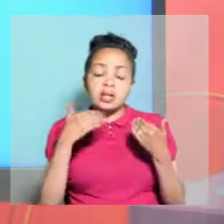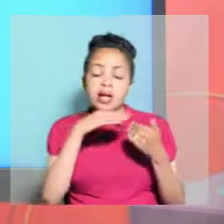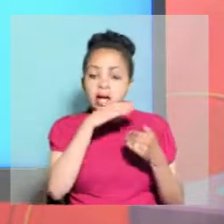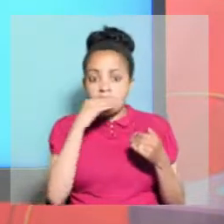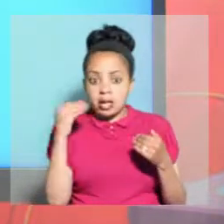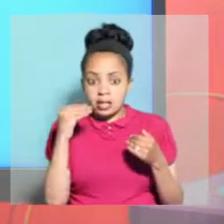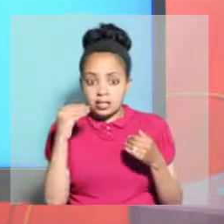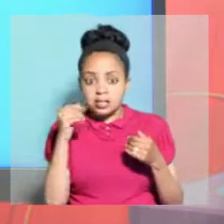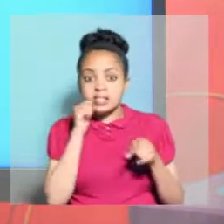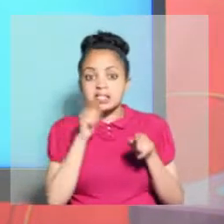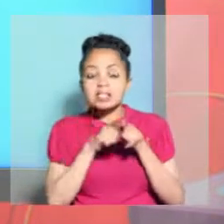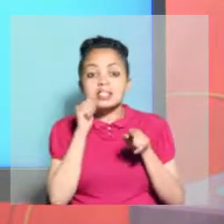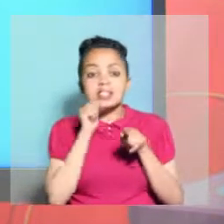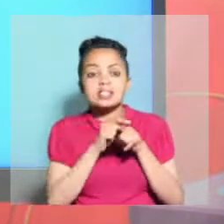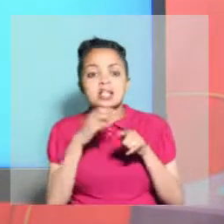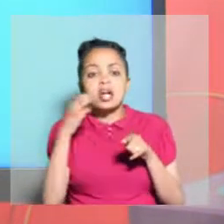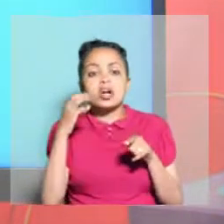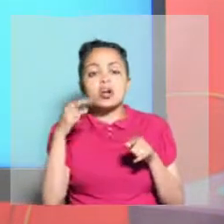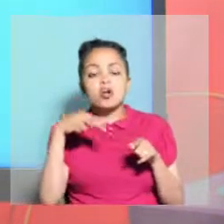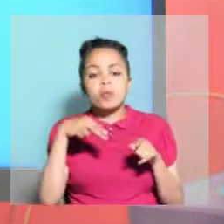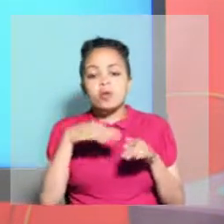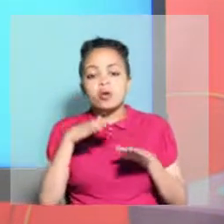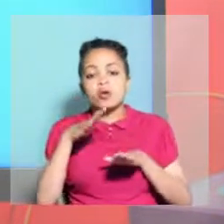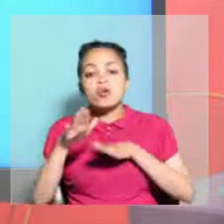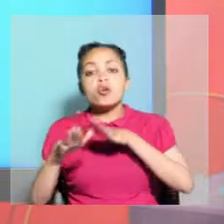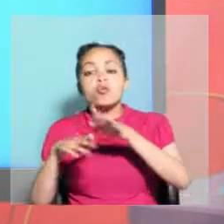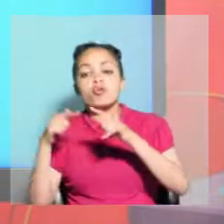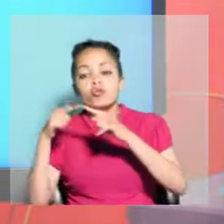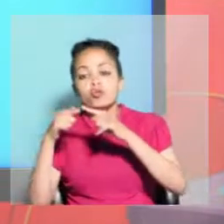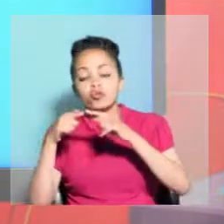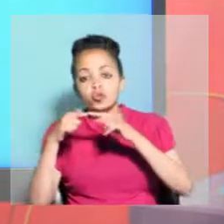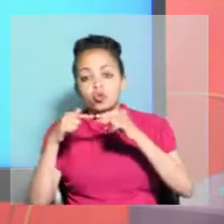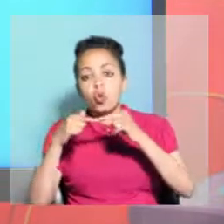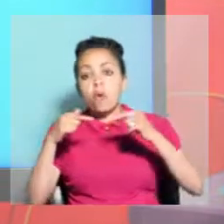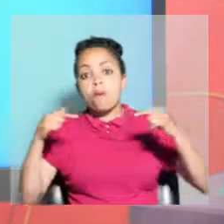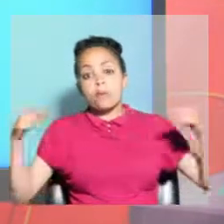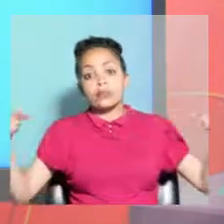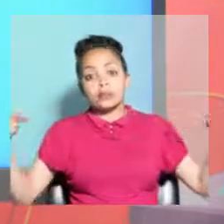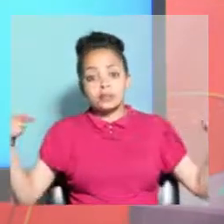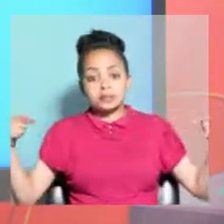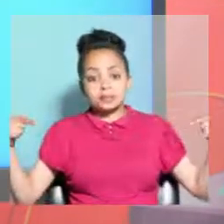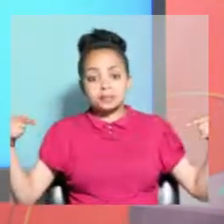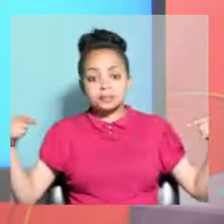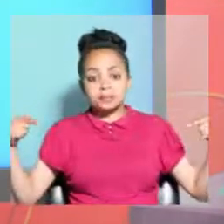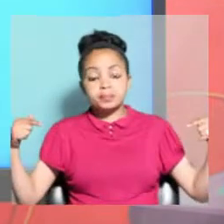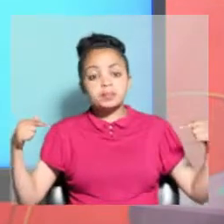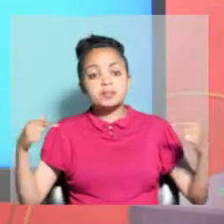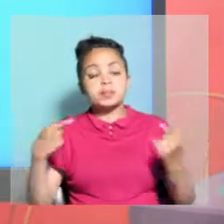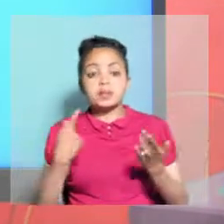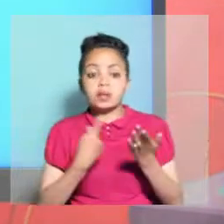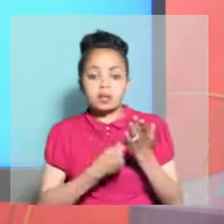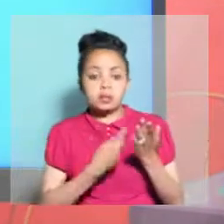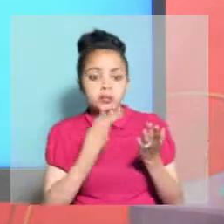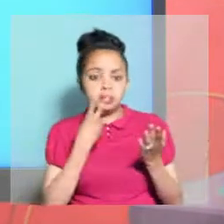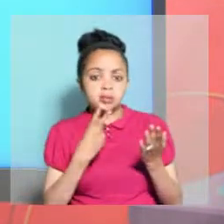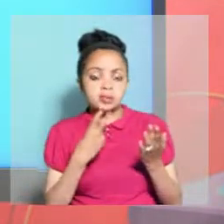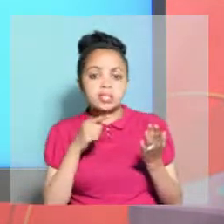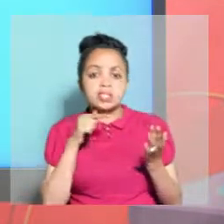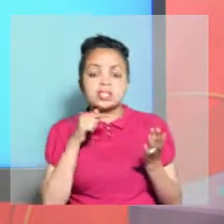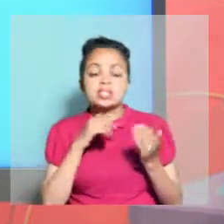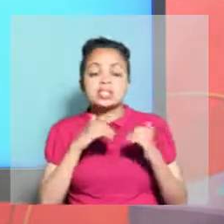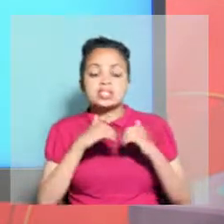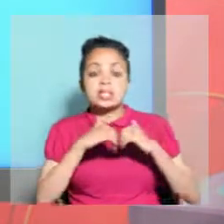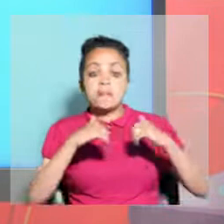and sister chromatid become moved to opposite pole. Here there is